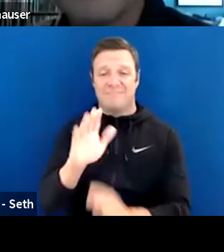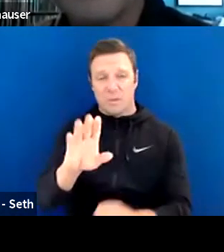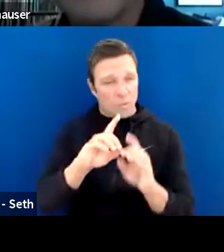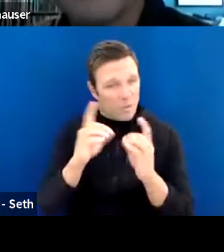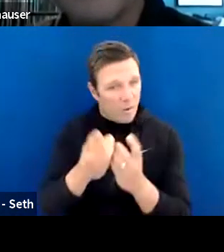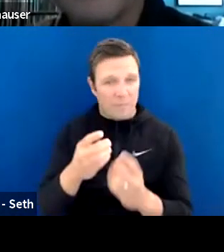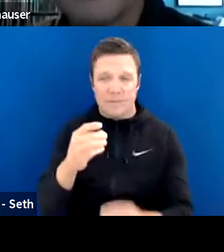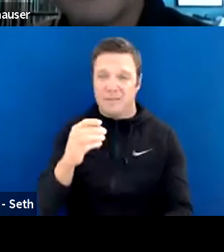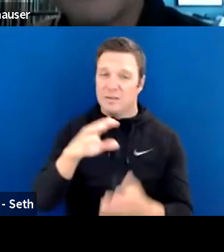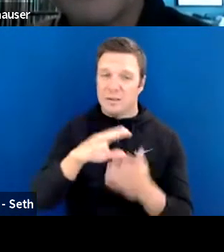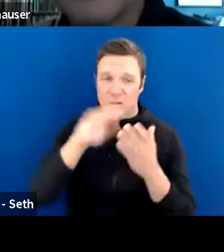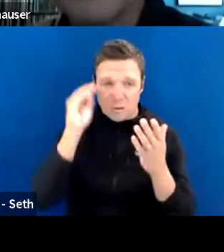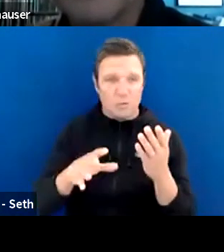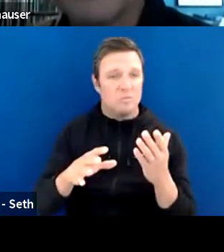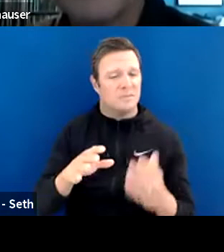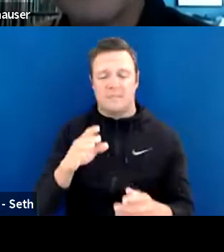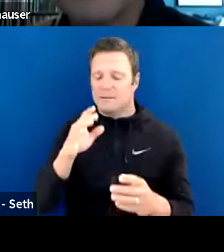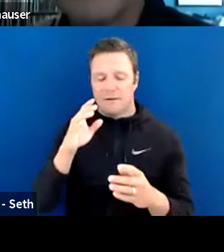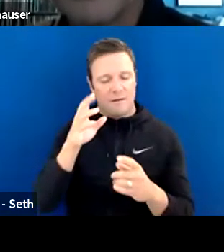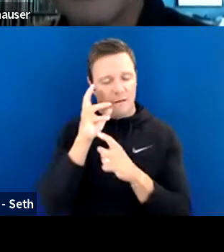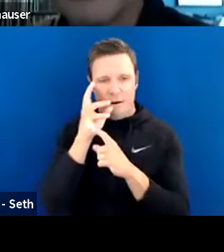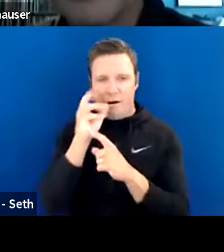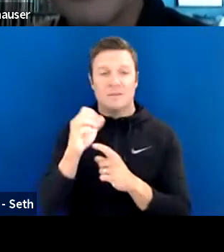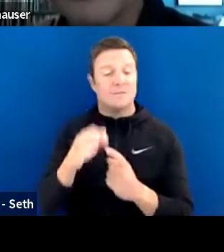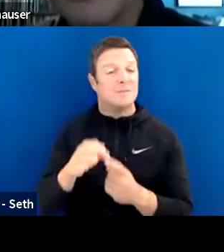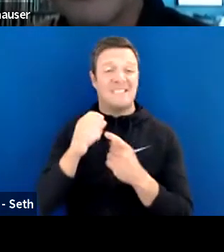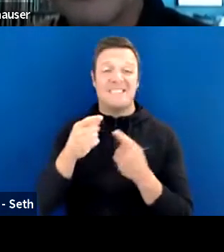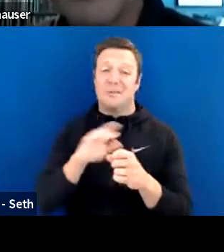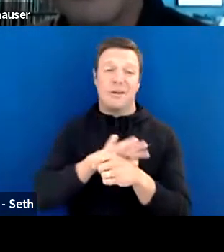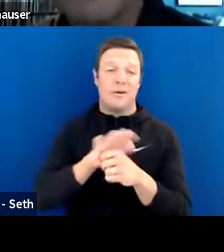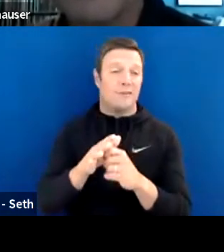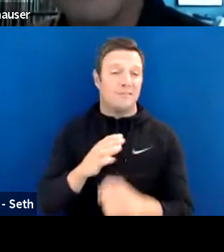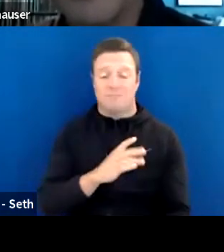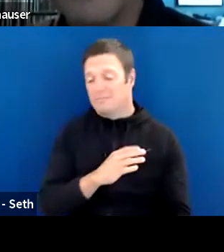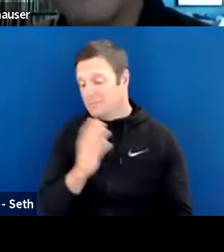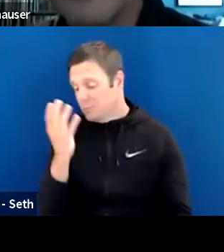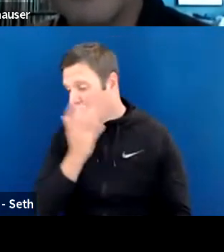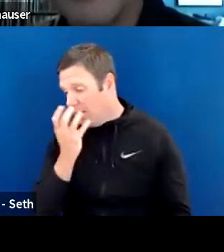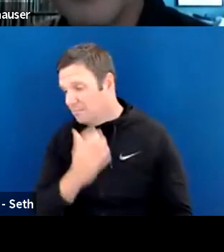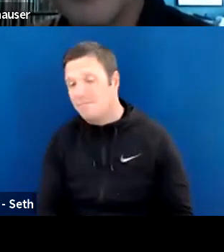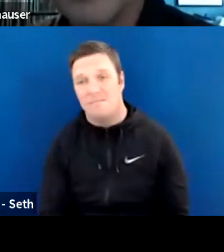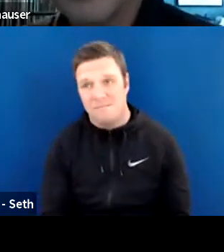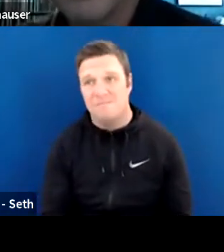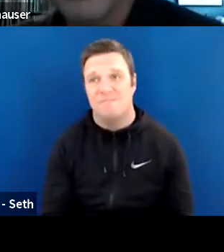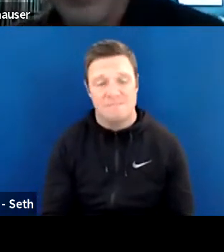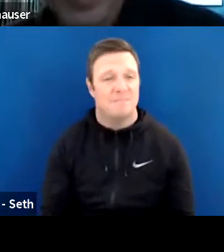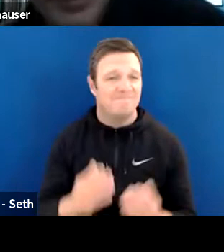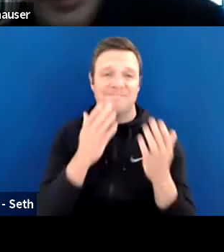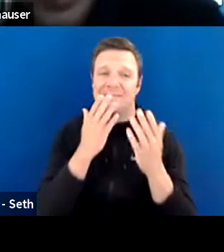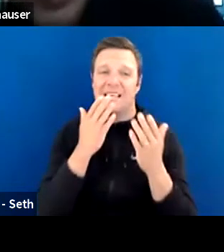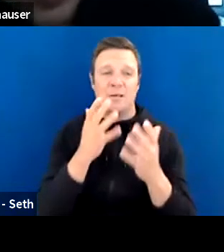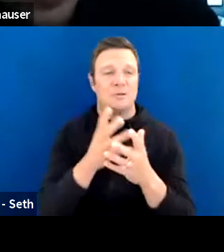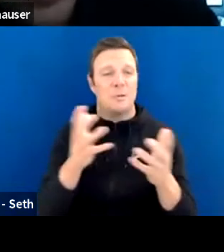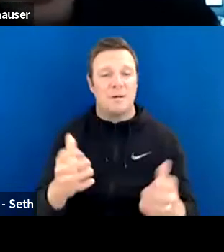the students. Amazing, especially during a pandemic. Yes, thank you so much.